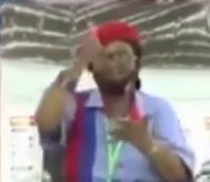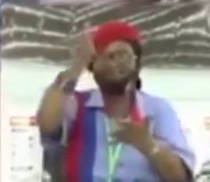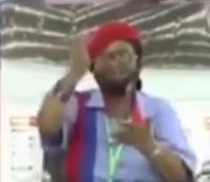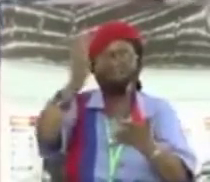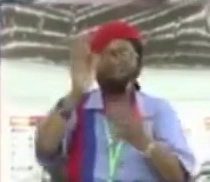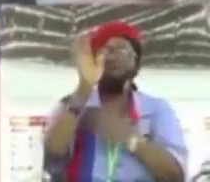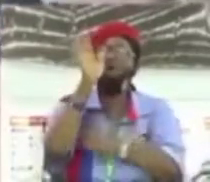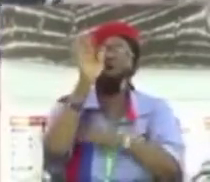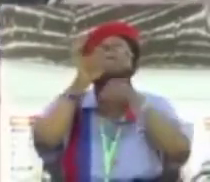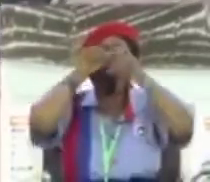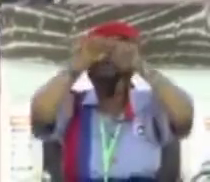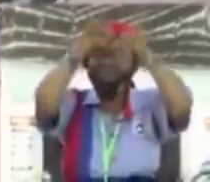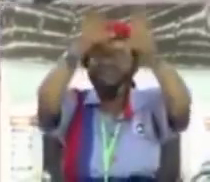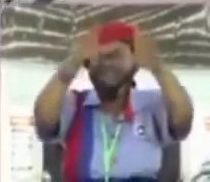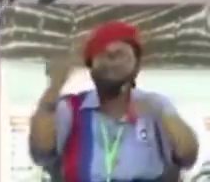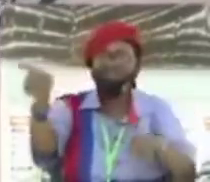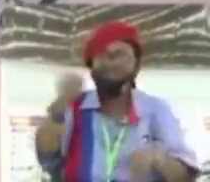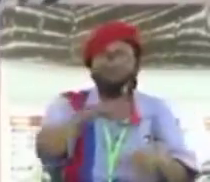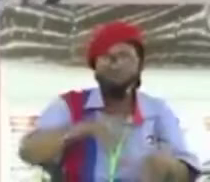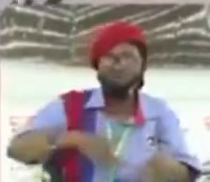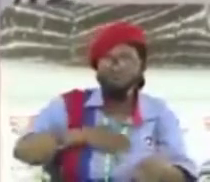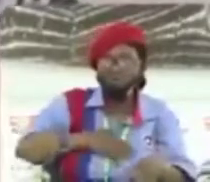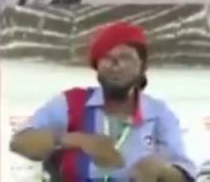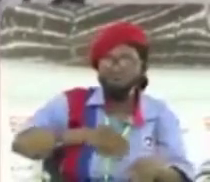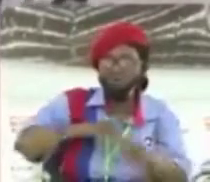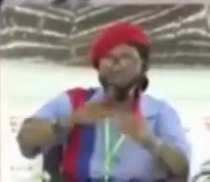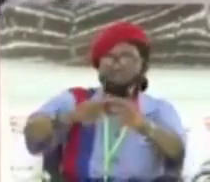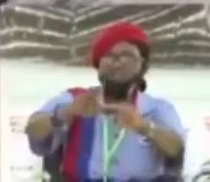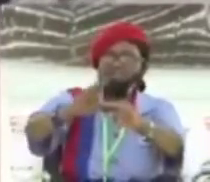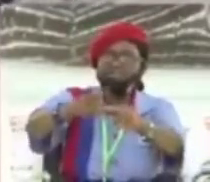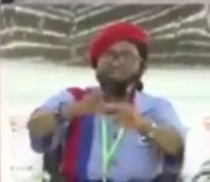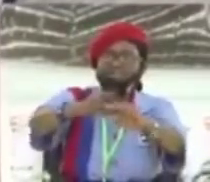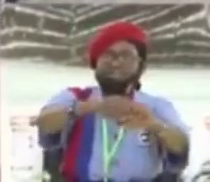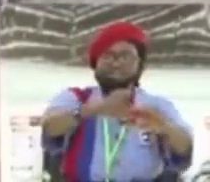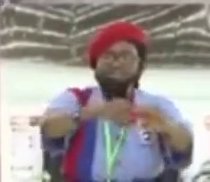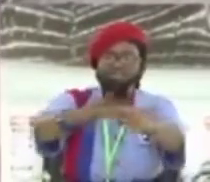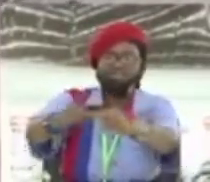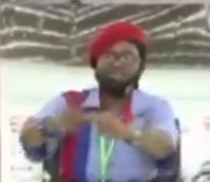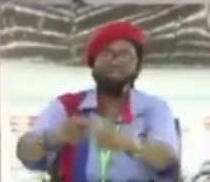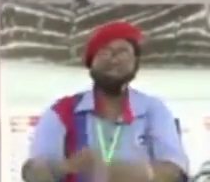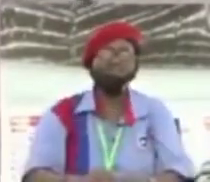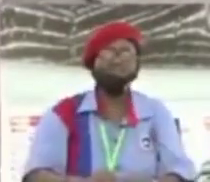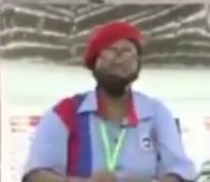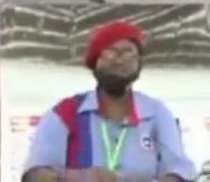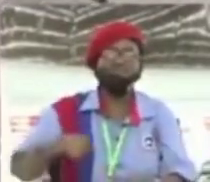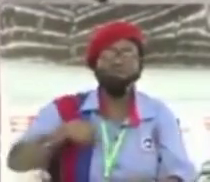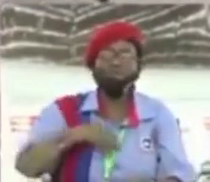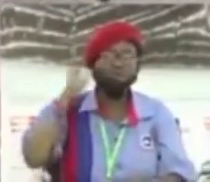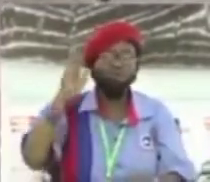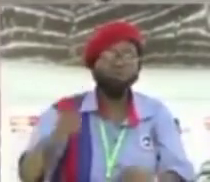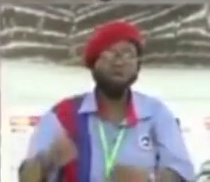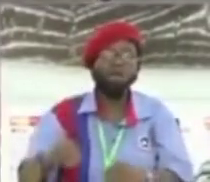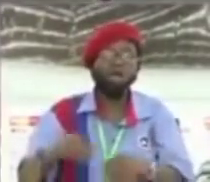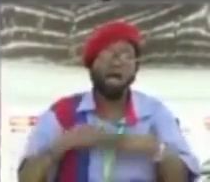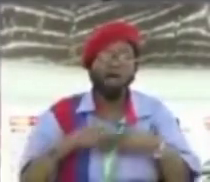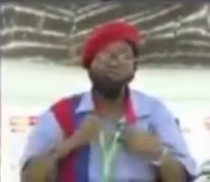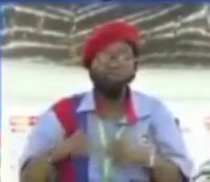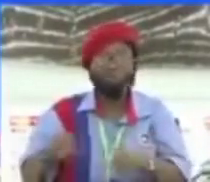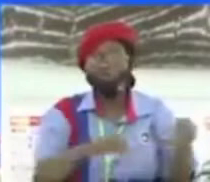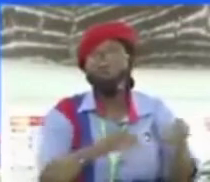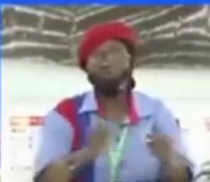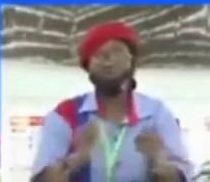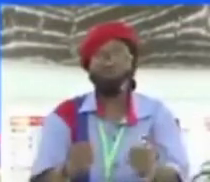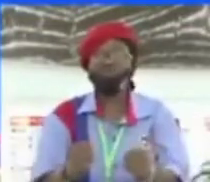God bless you. You may please be seated. We will have to move very quickly tonight because